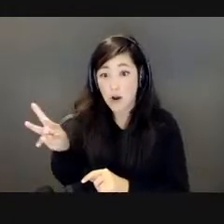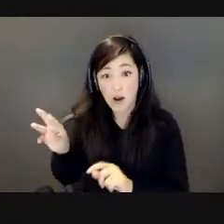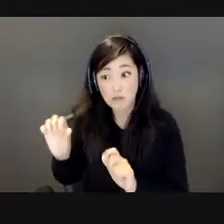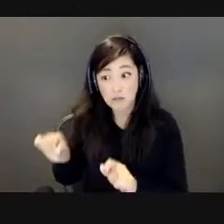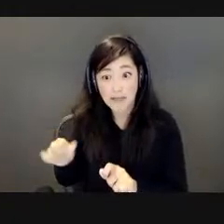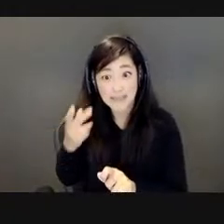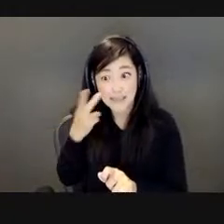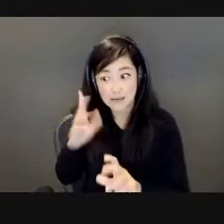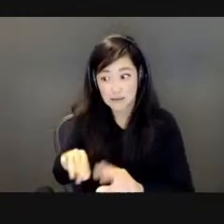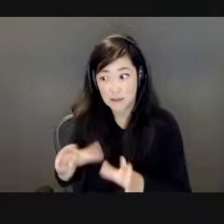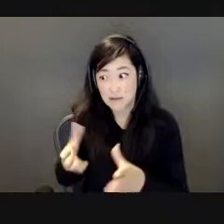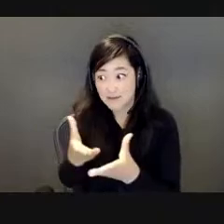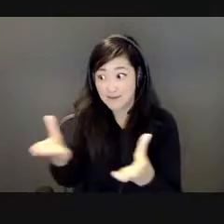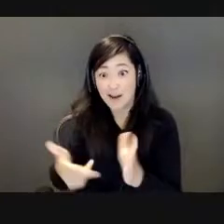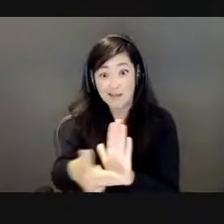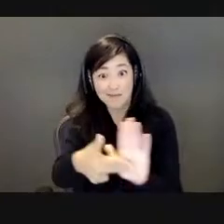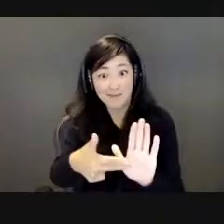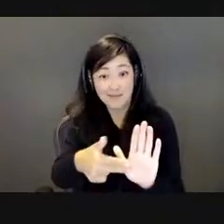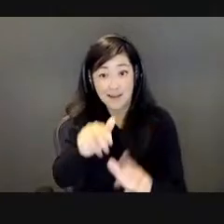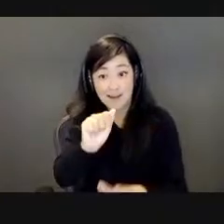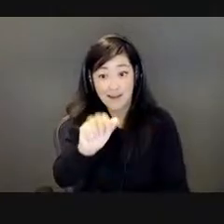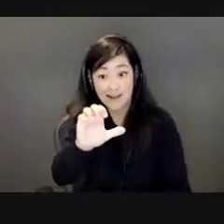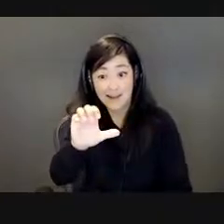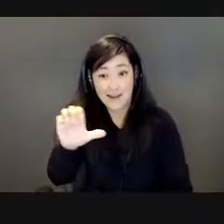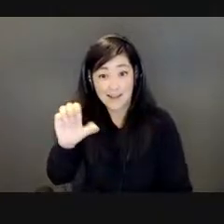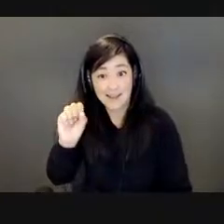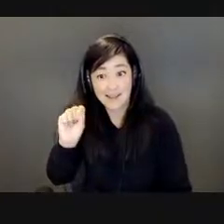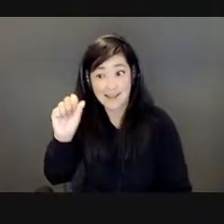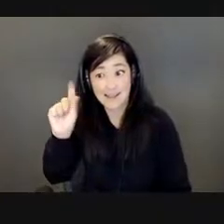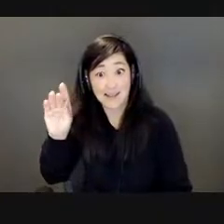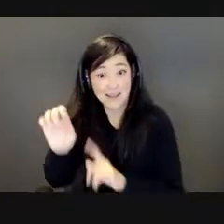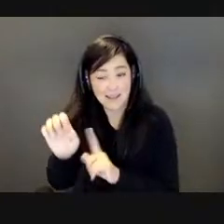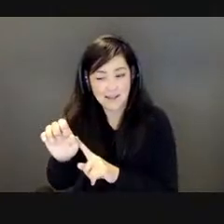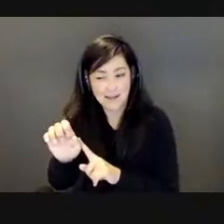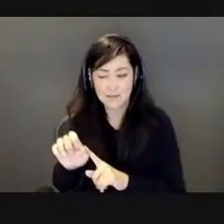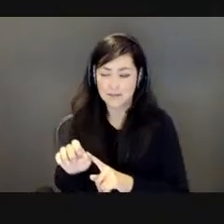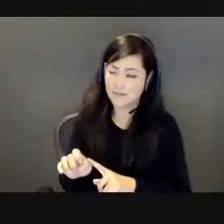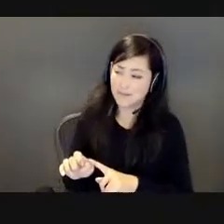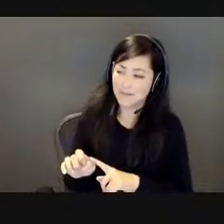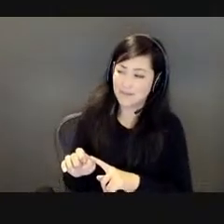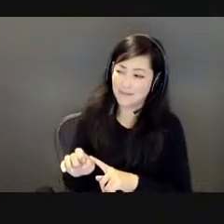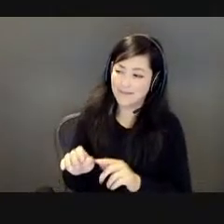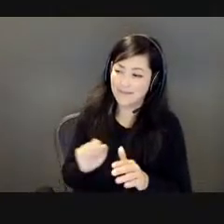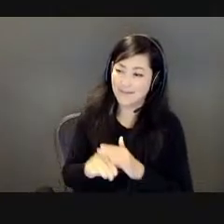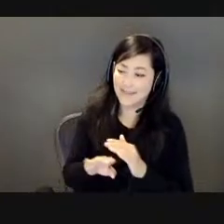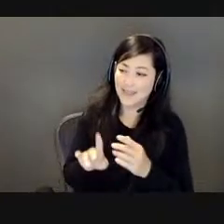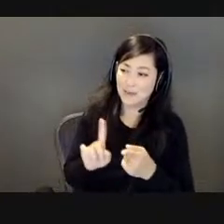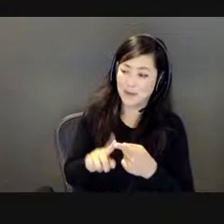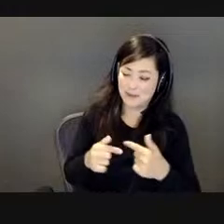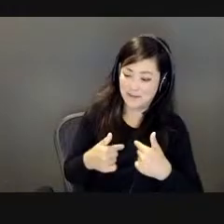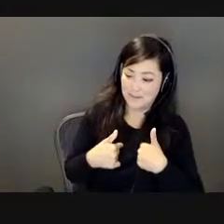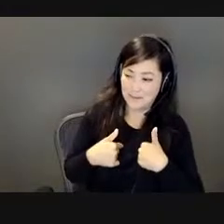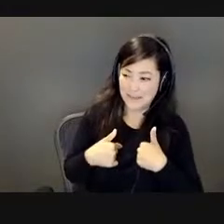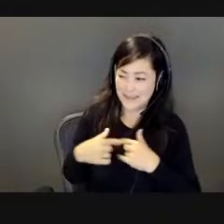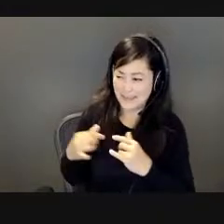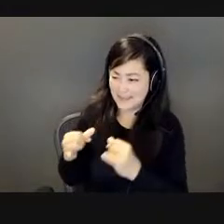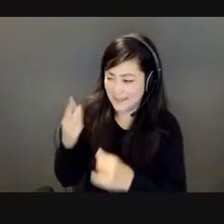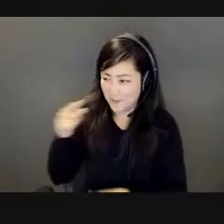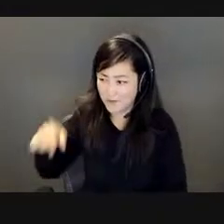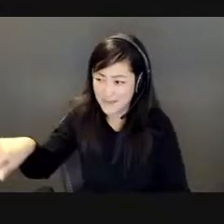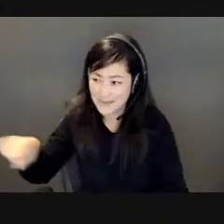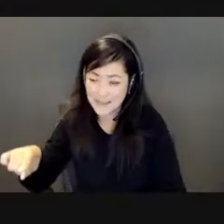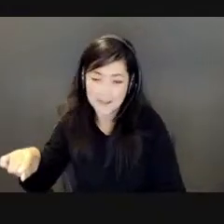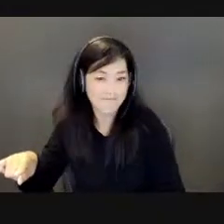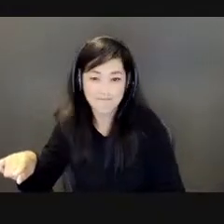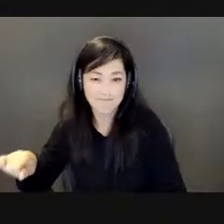say accessible, and then you go there and what accessibility means to me might not be the same as what it means to somebody